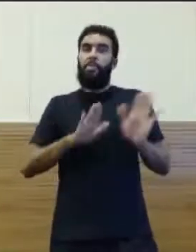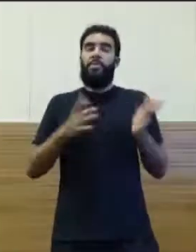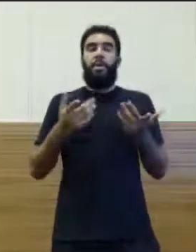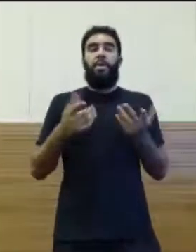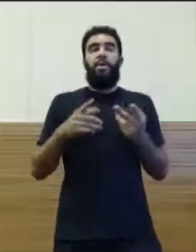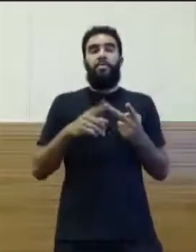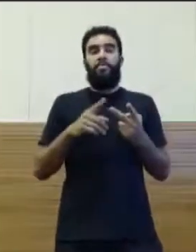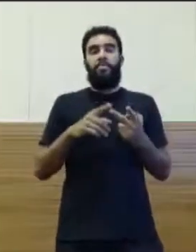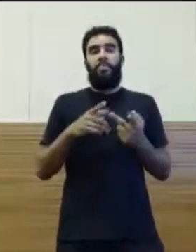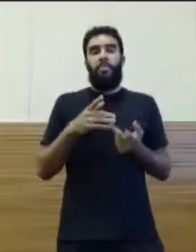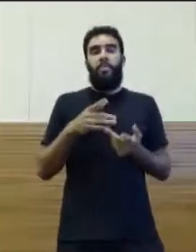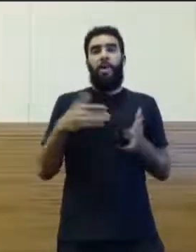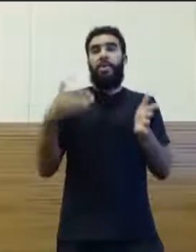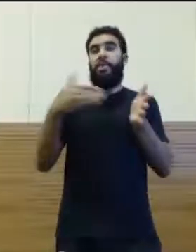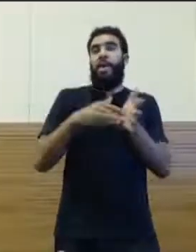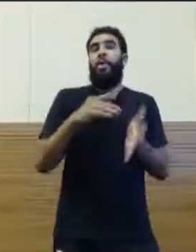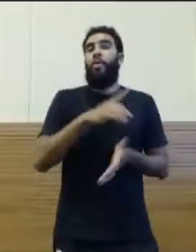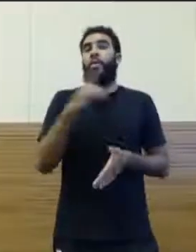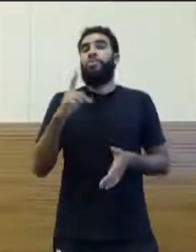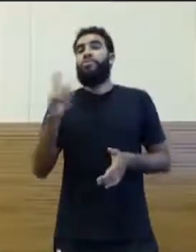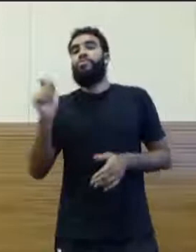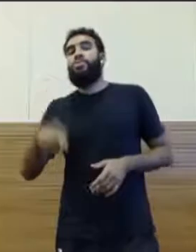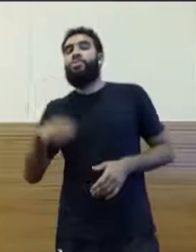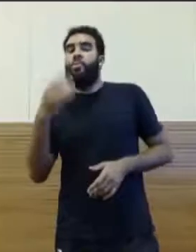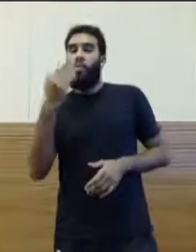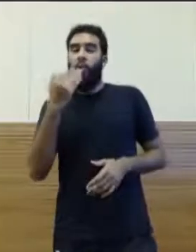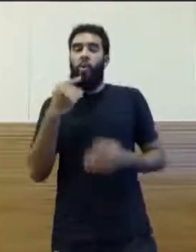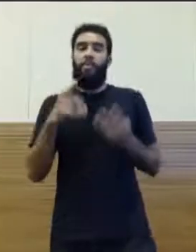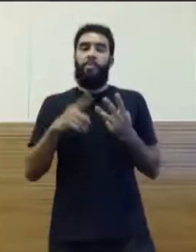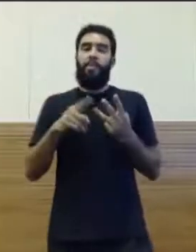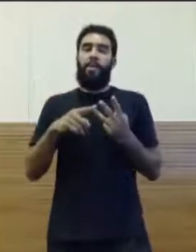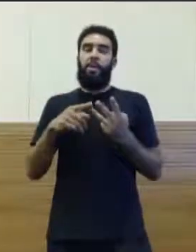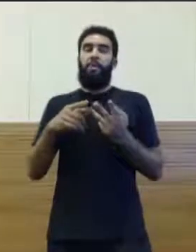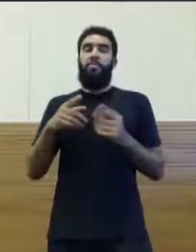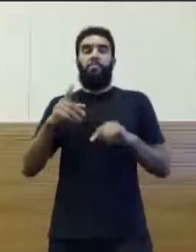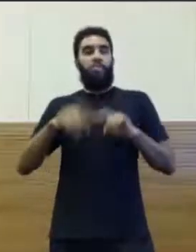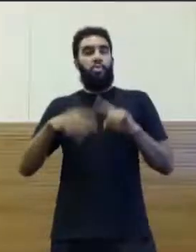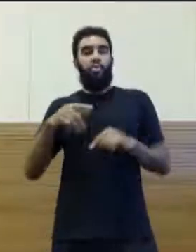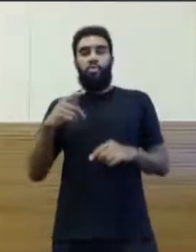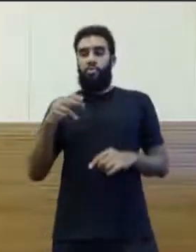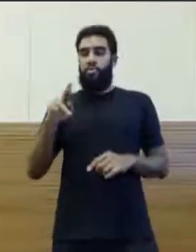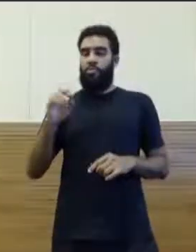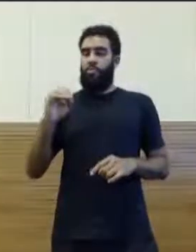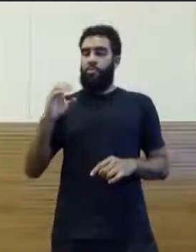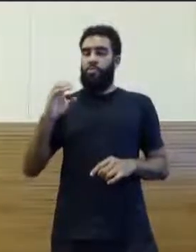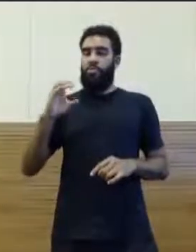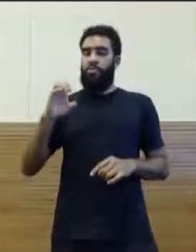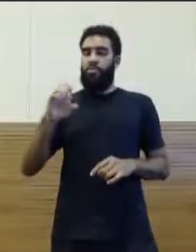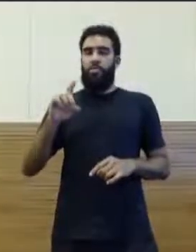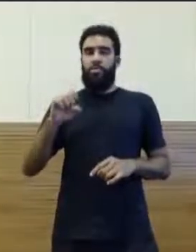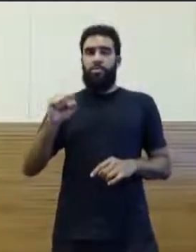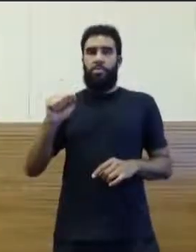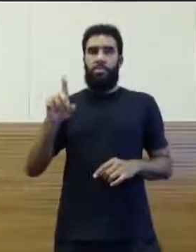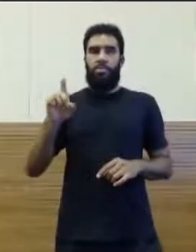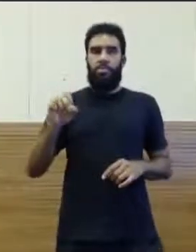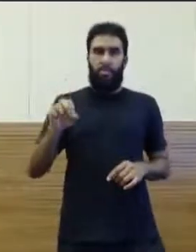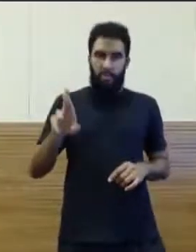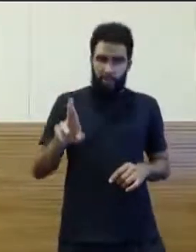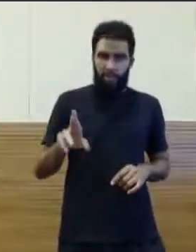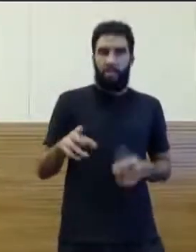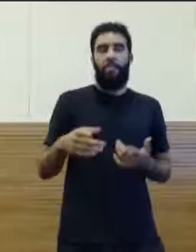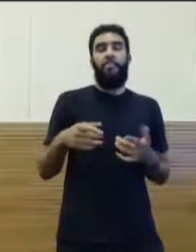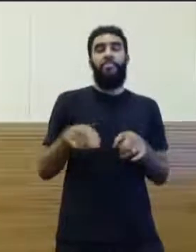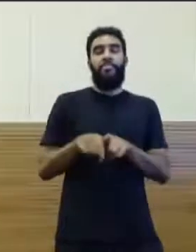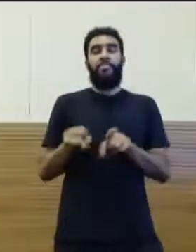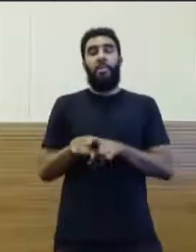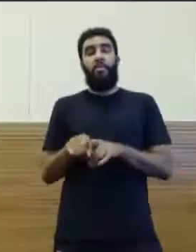We have the red light for foods and B, those that are processed or ultra processed, and the